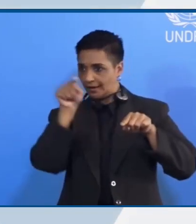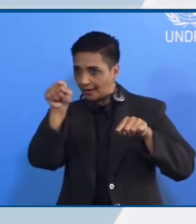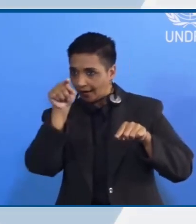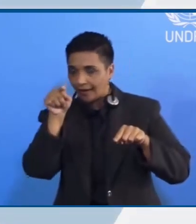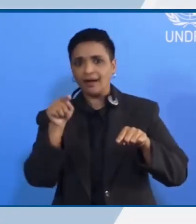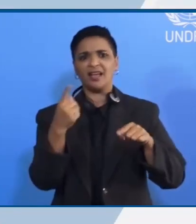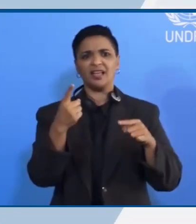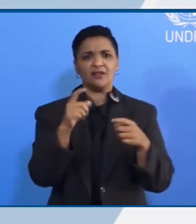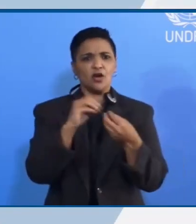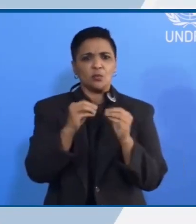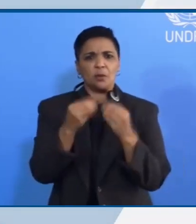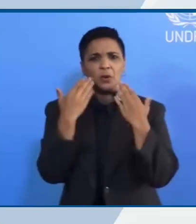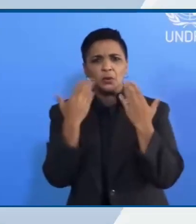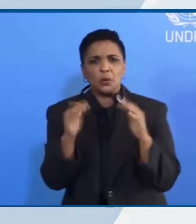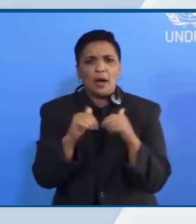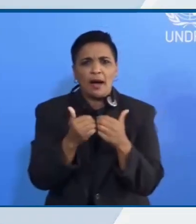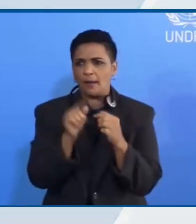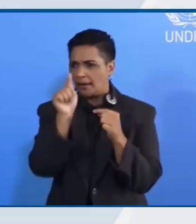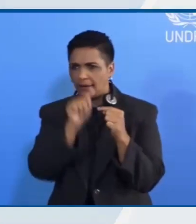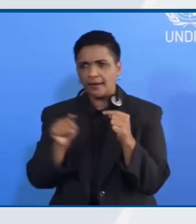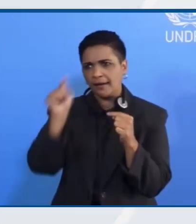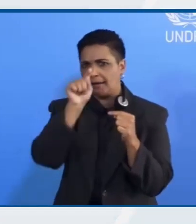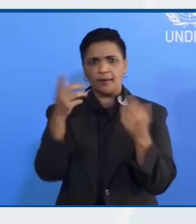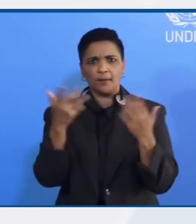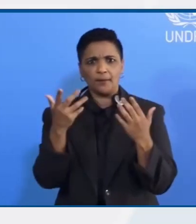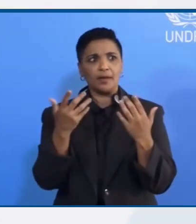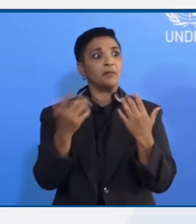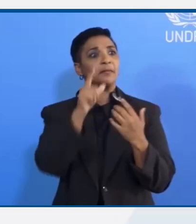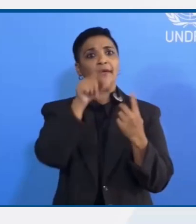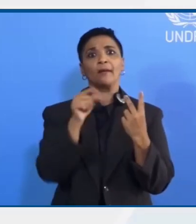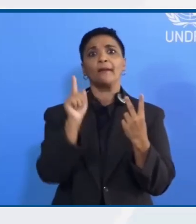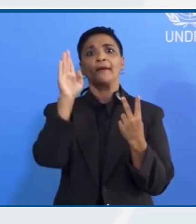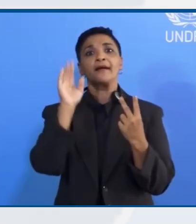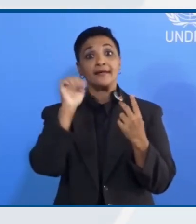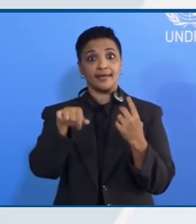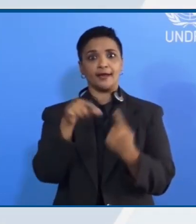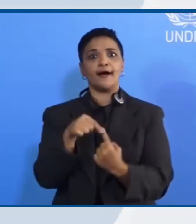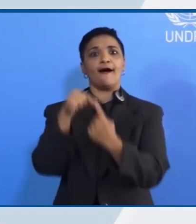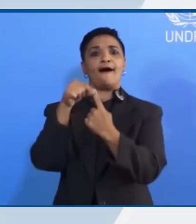difficulties while trying to go into Slido, just raise your hand and somebody in the room will support you. Equally,